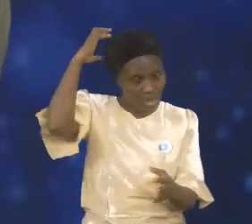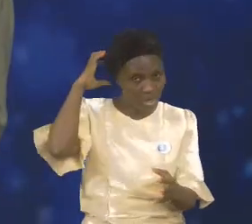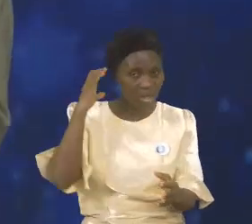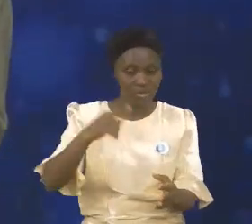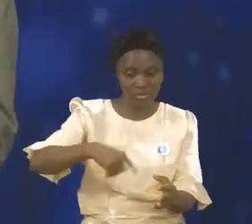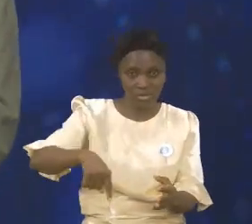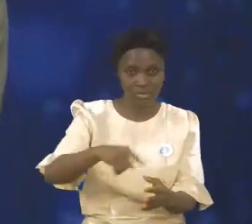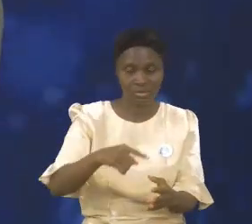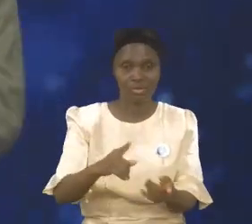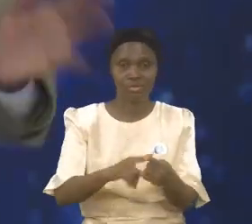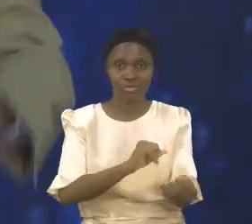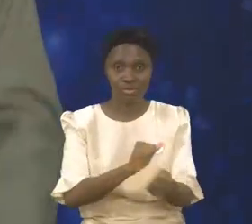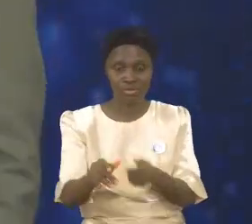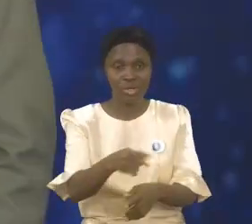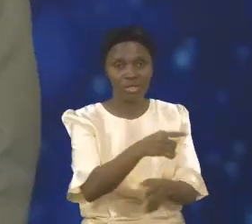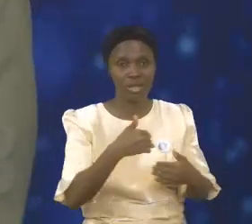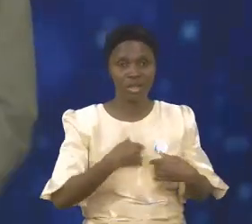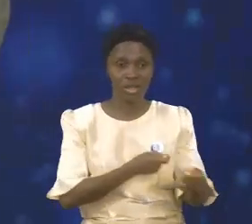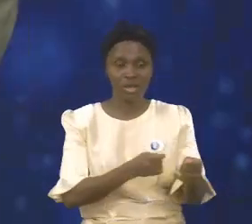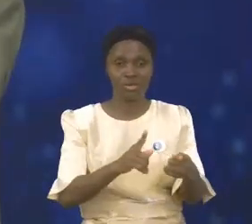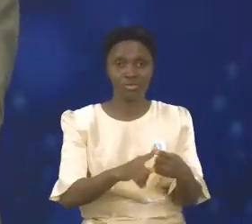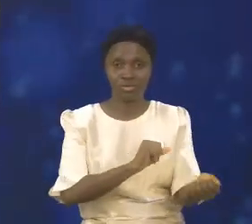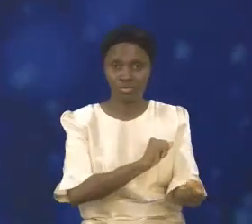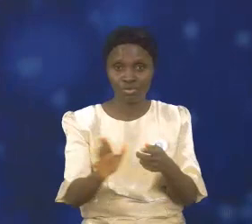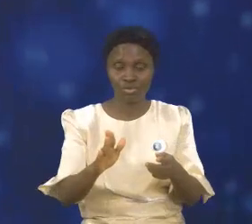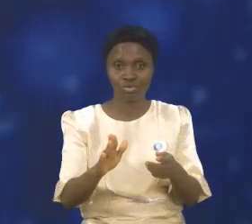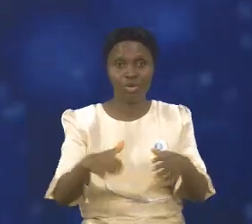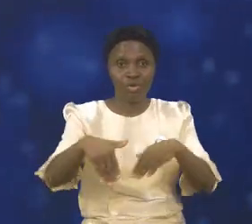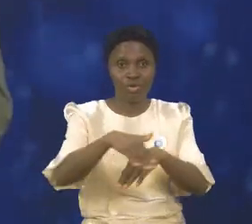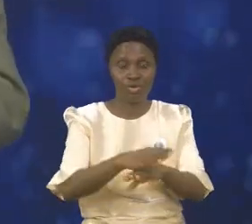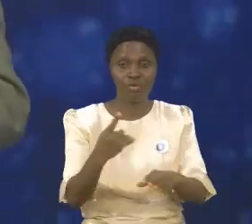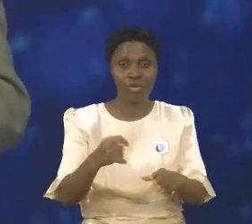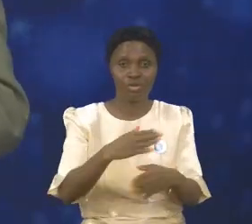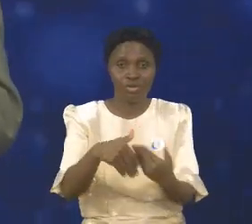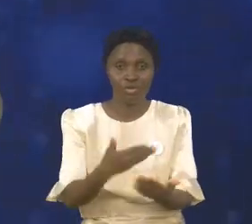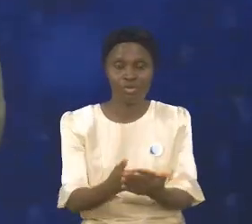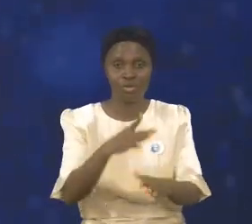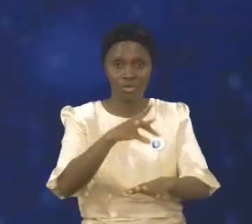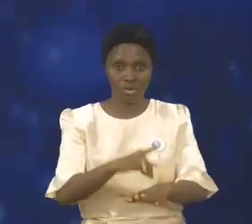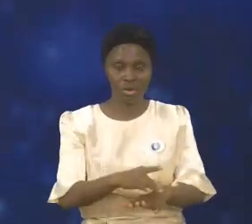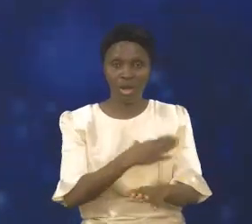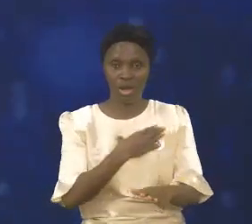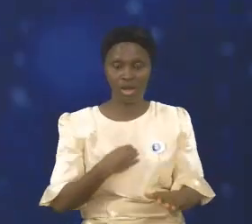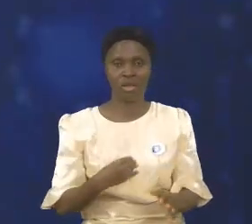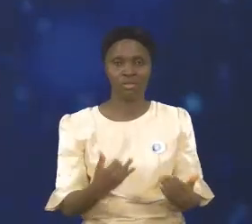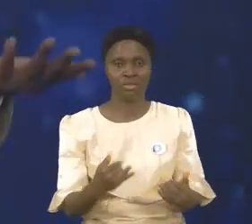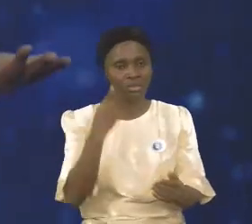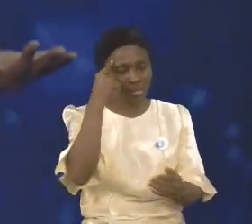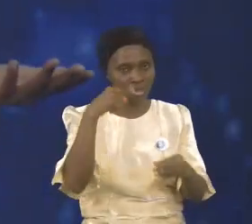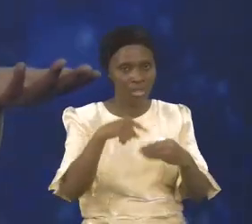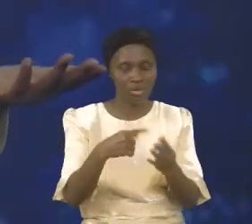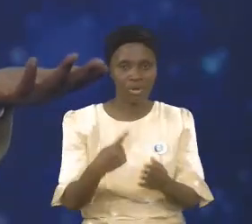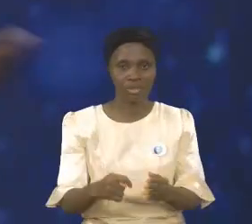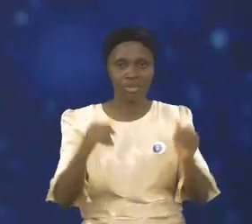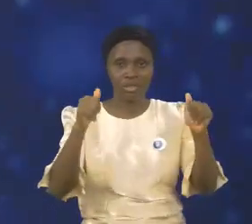devour over all the whole earth. And you think about Alexander the Great in the Grecian Empire,